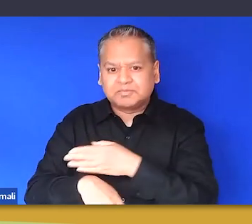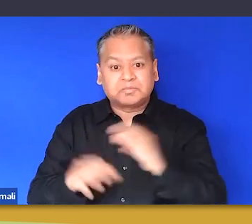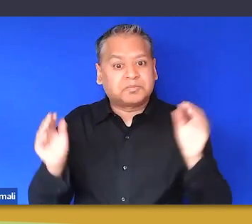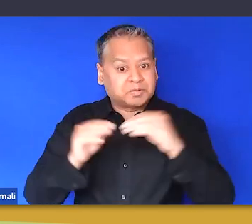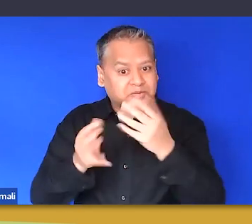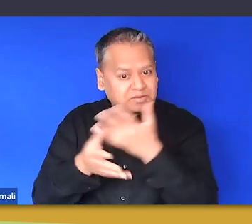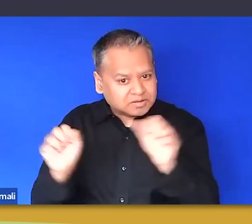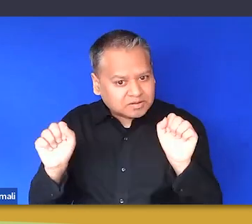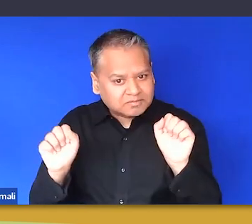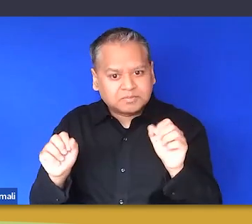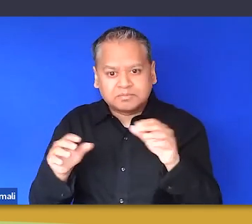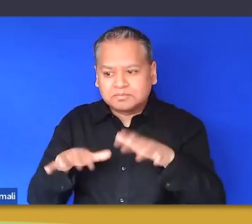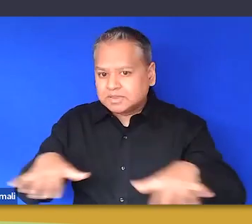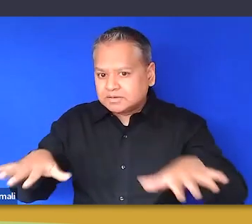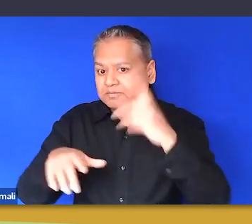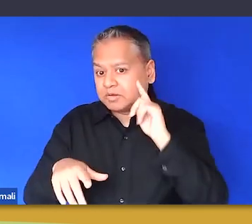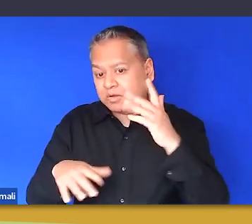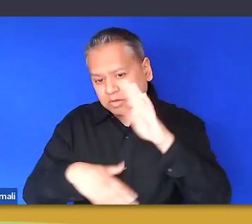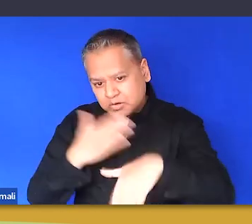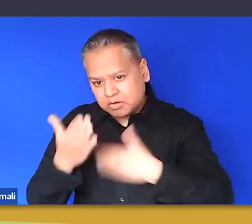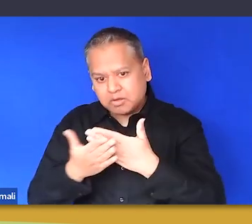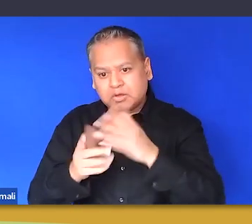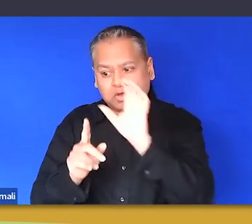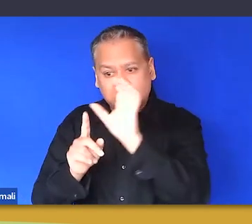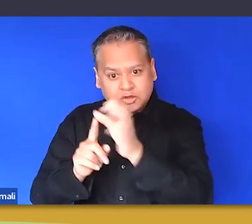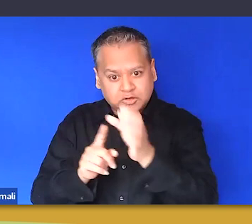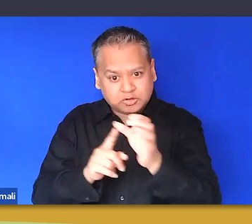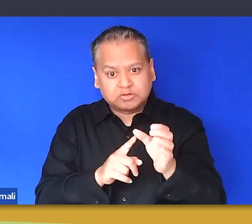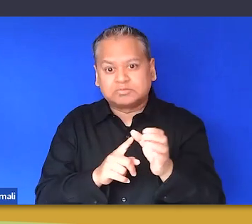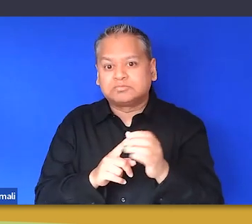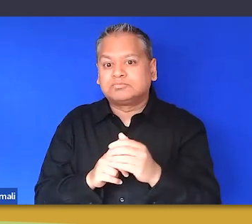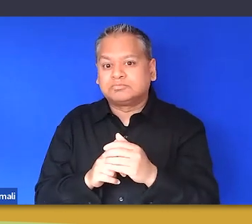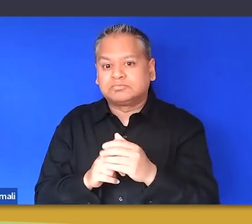come and share their issues of racism.